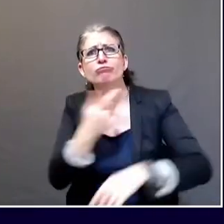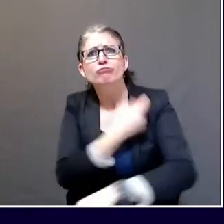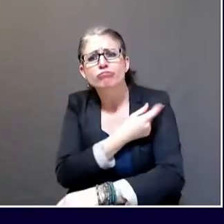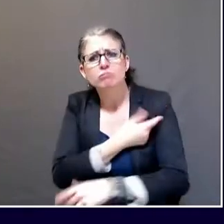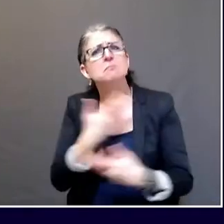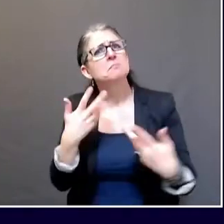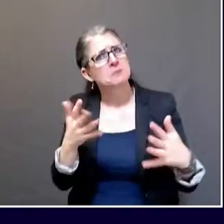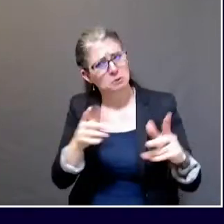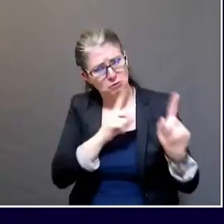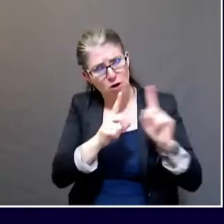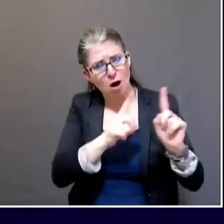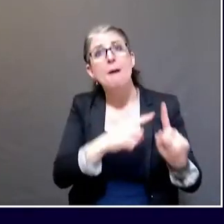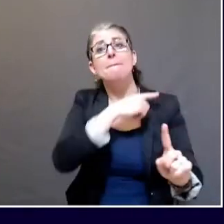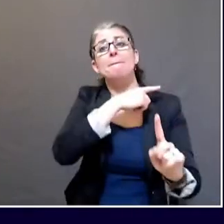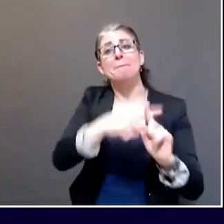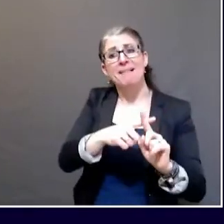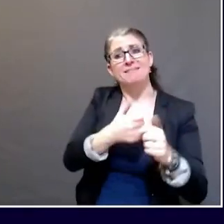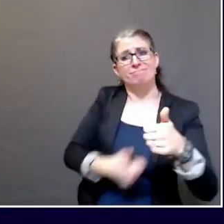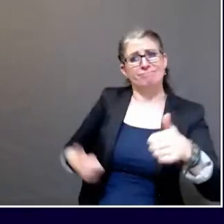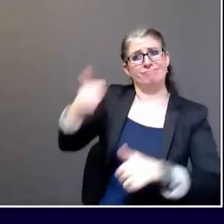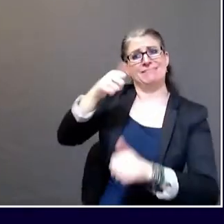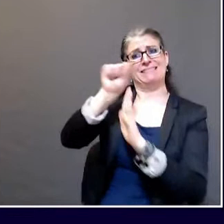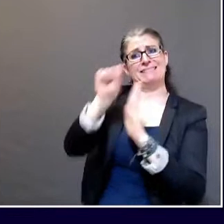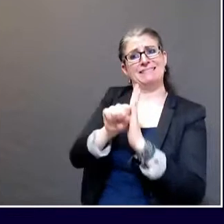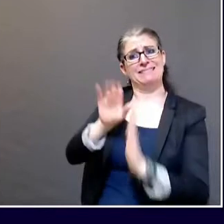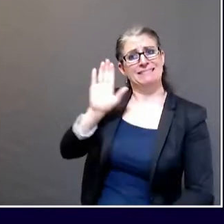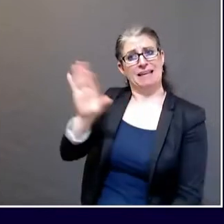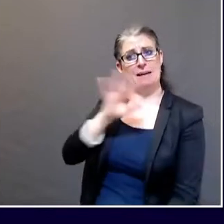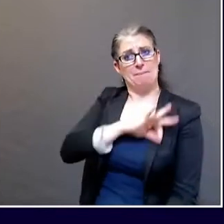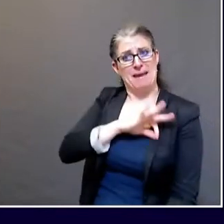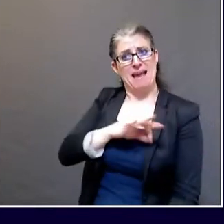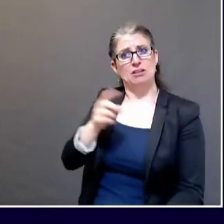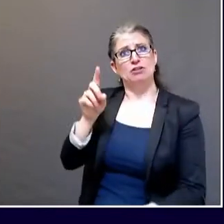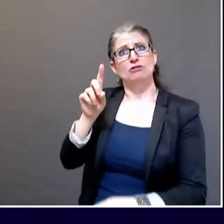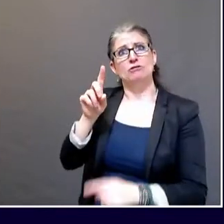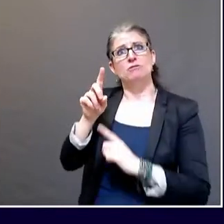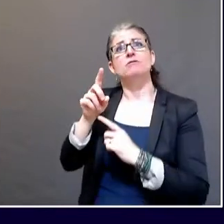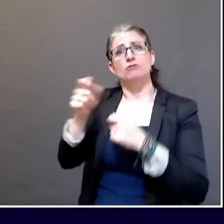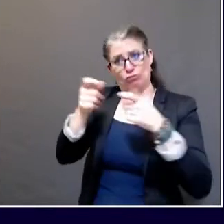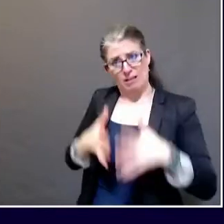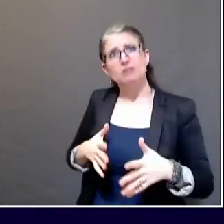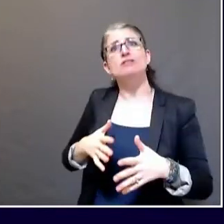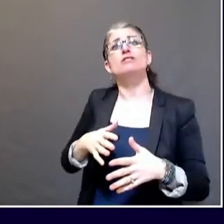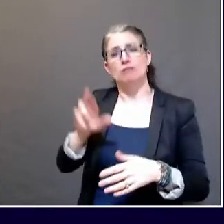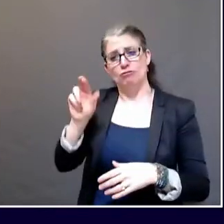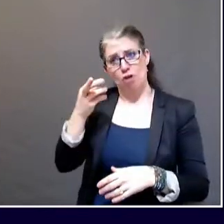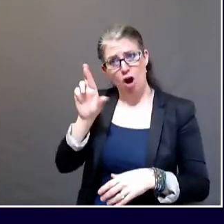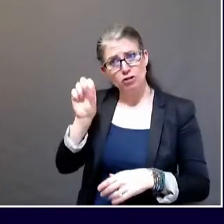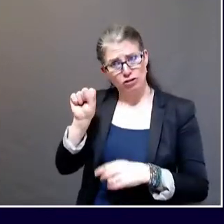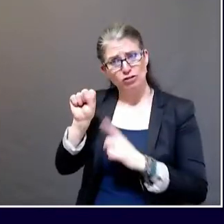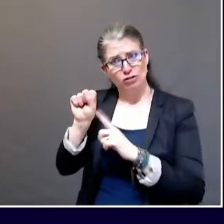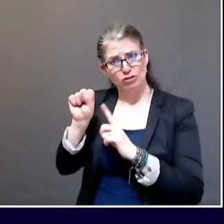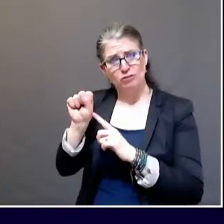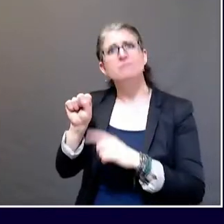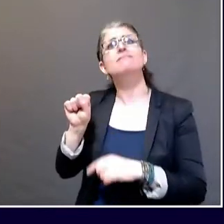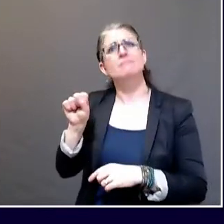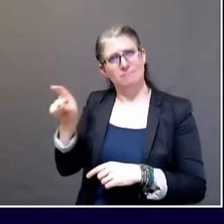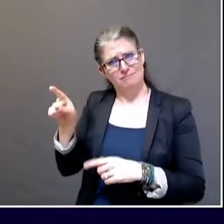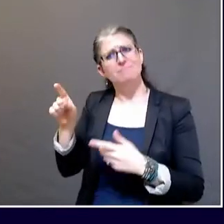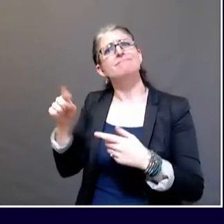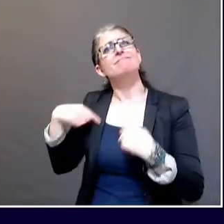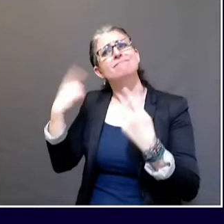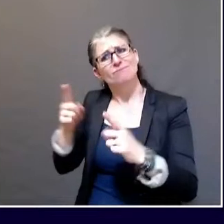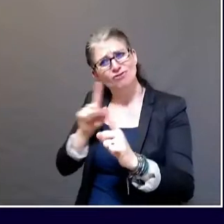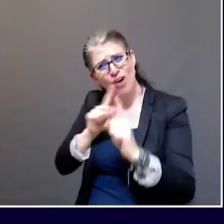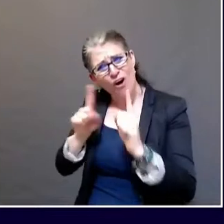who is the primary liaison to the emergency management community. Director Rogers and I talk at least once a day, if not multiple times per